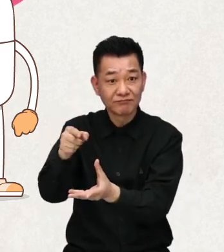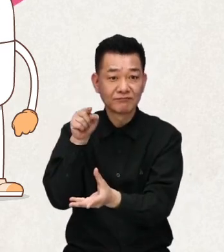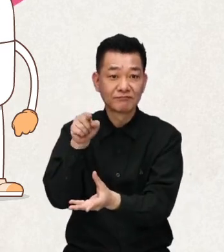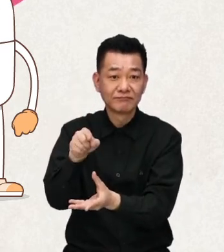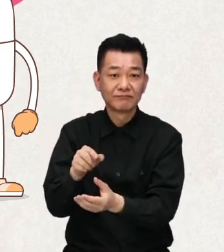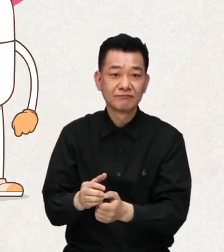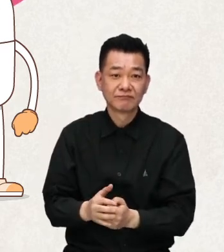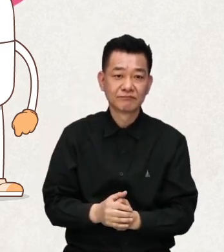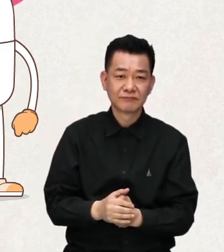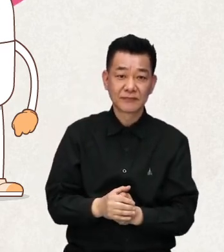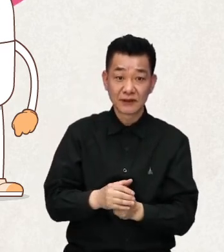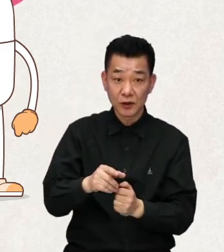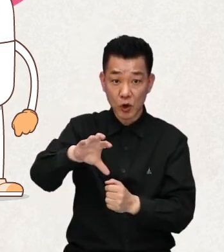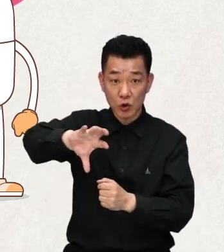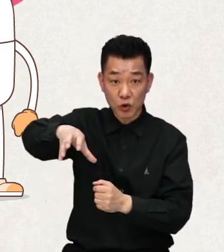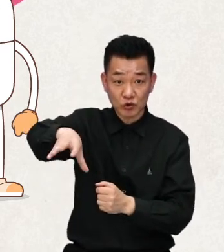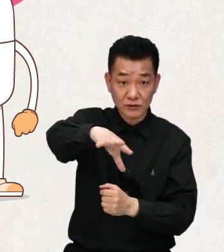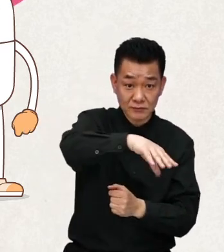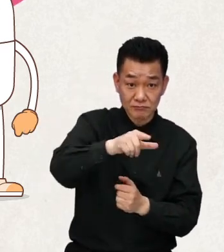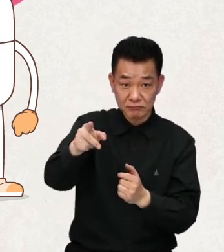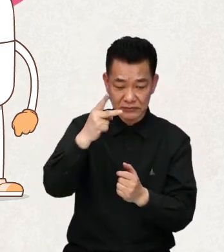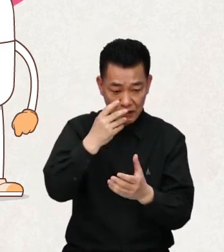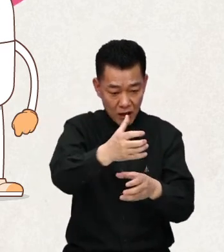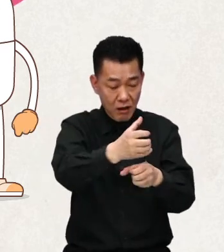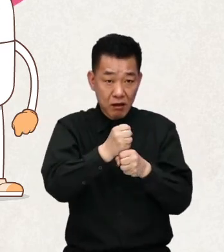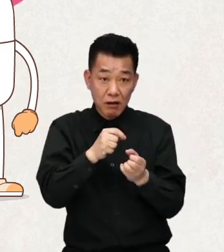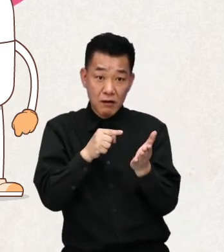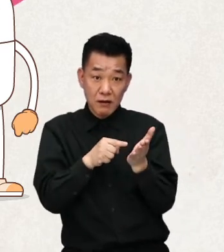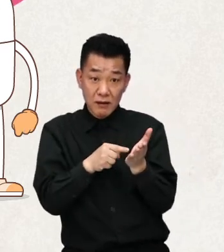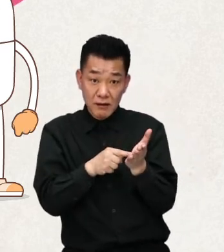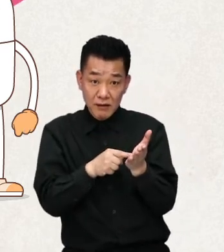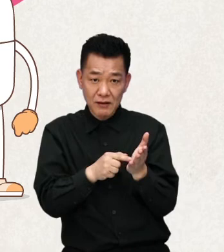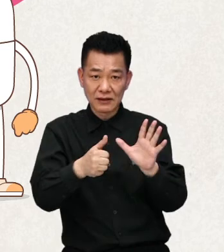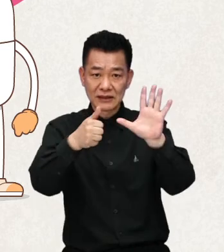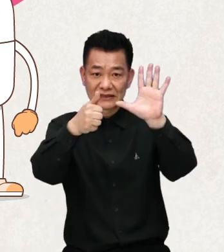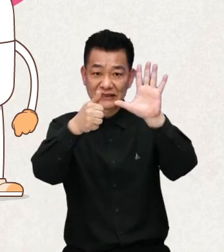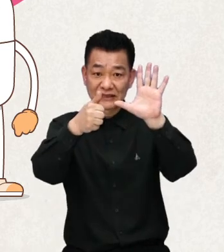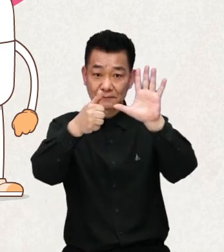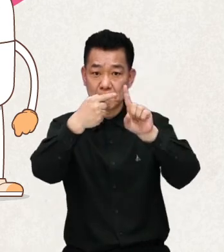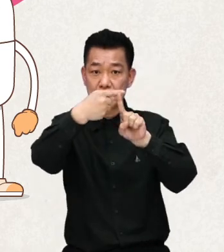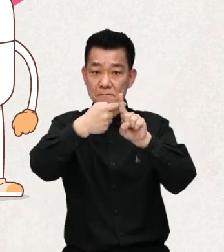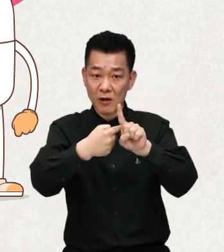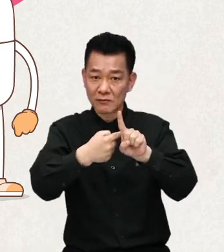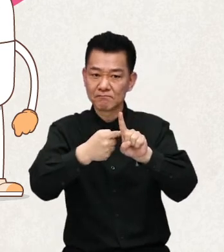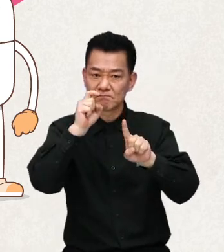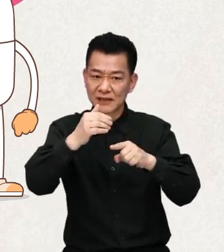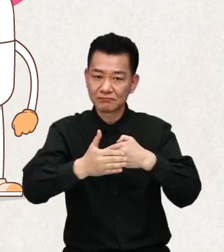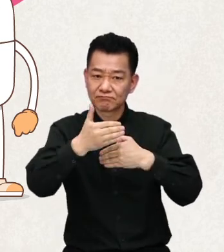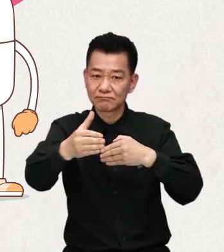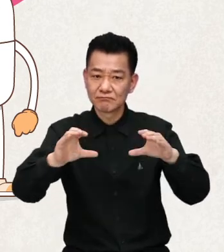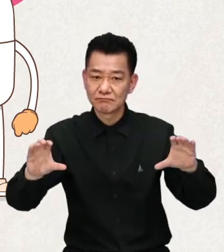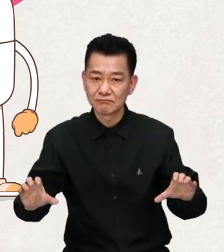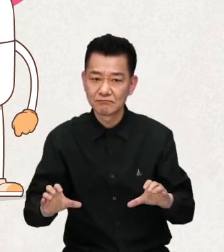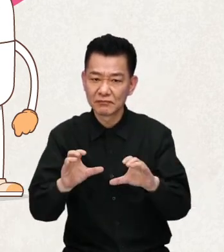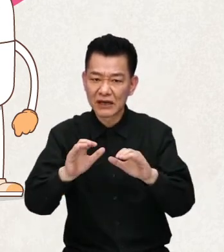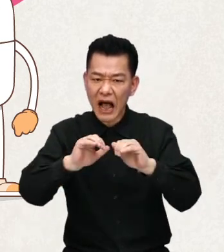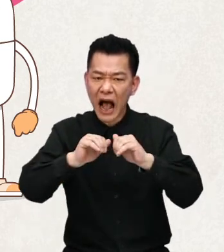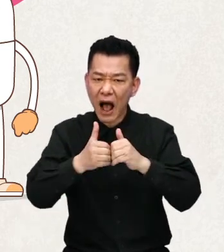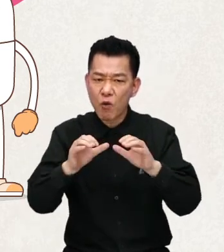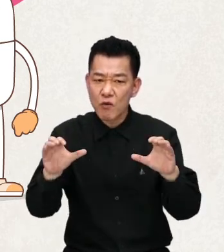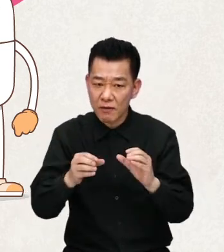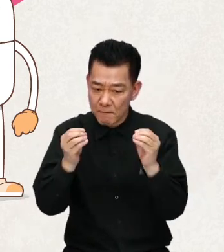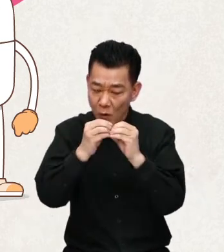party concerned, a written report on follow-up measures is to be submitted within 6 months after receiving the